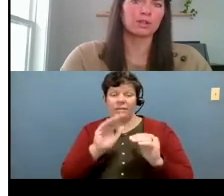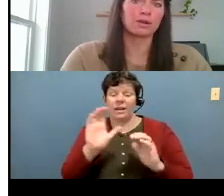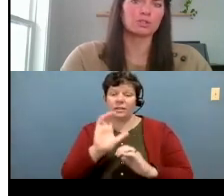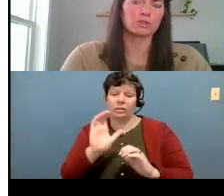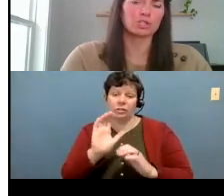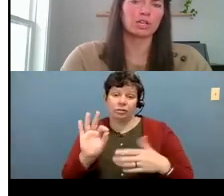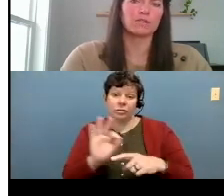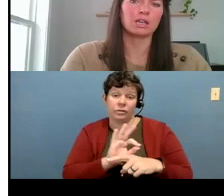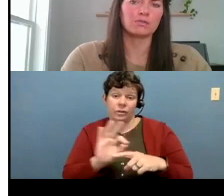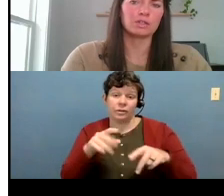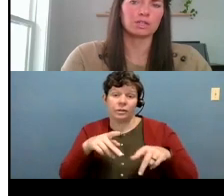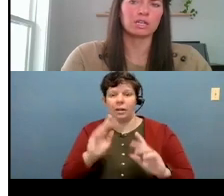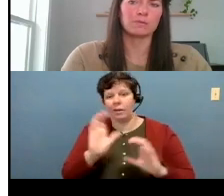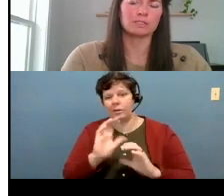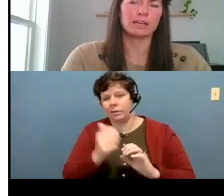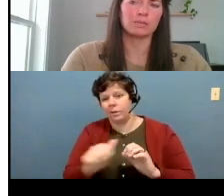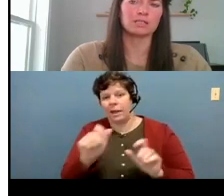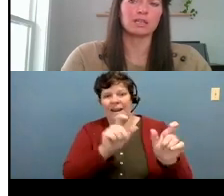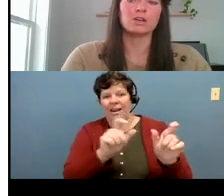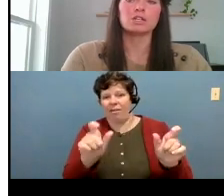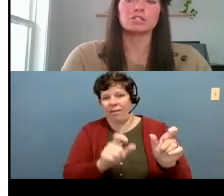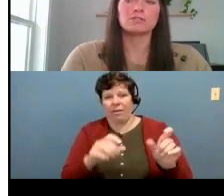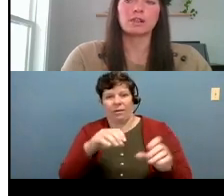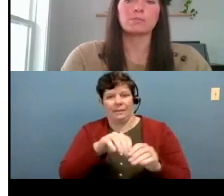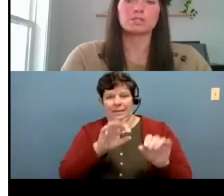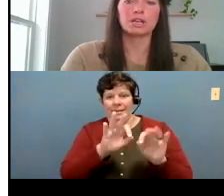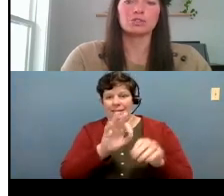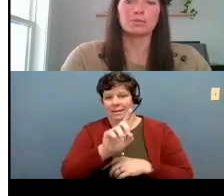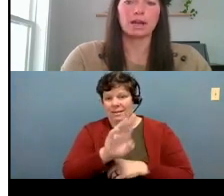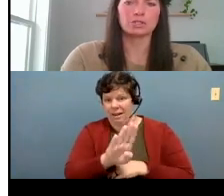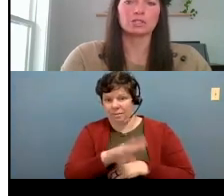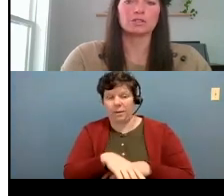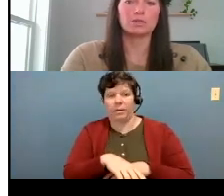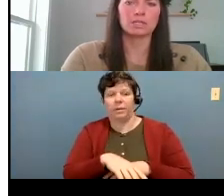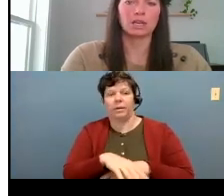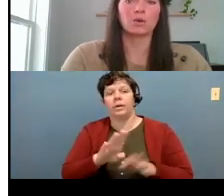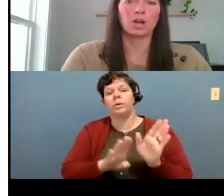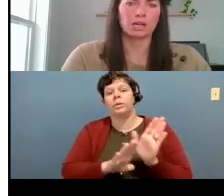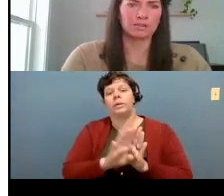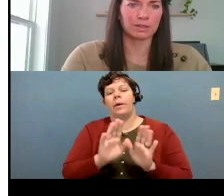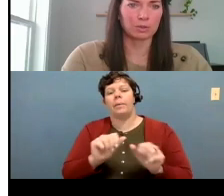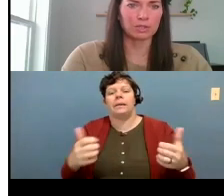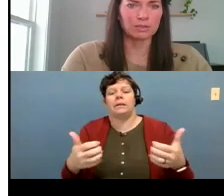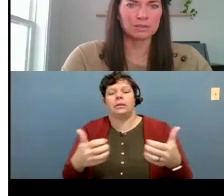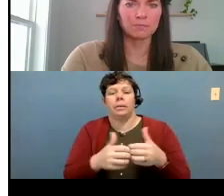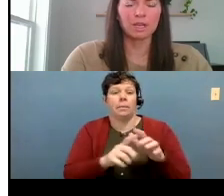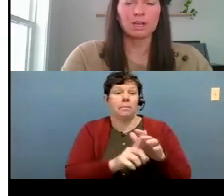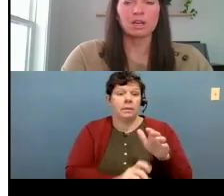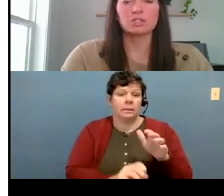which allows searching of any field in the NamUs database to develop potential matches to missing or unidentified